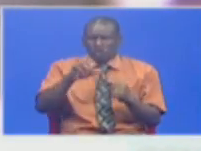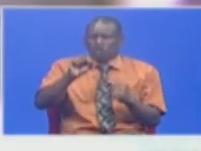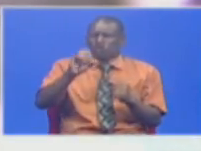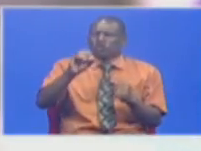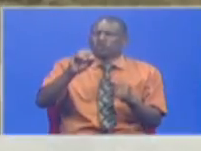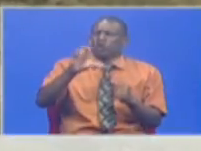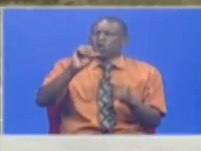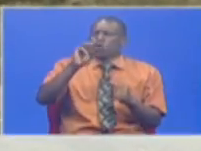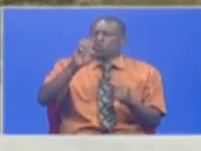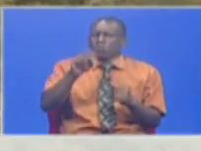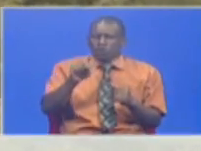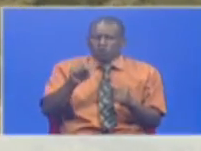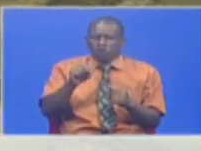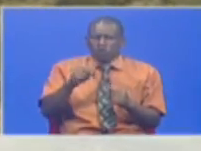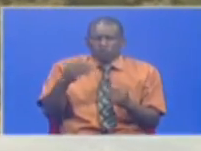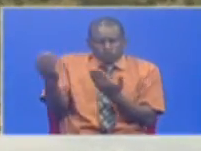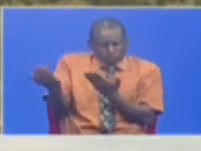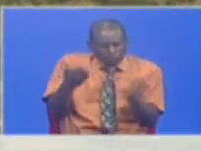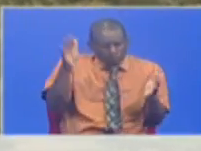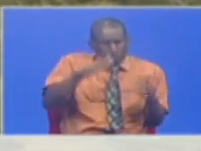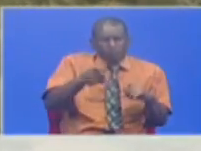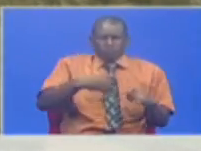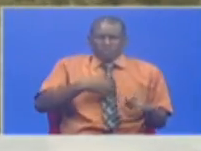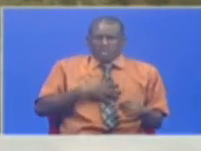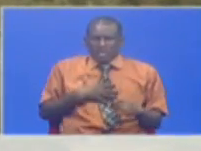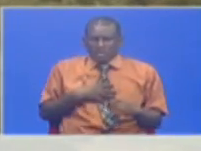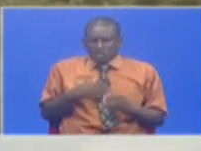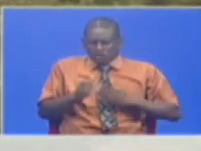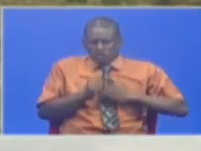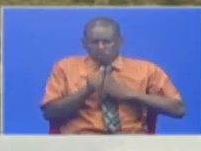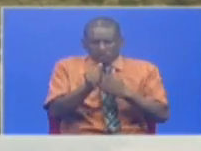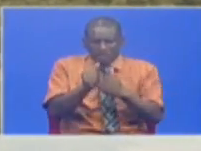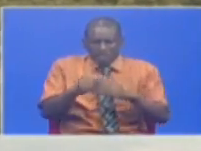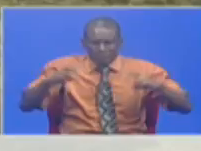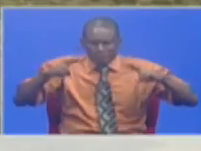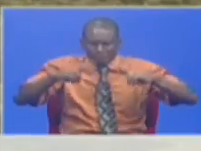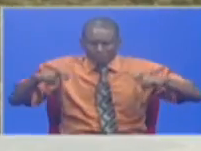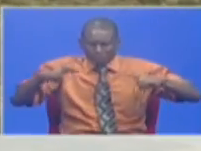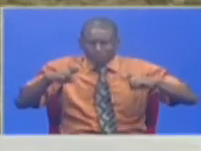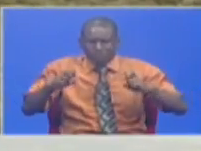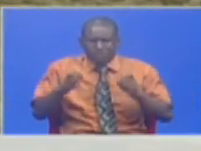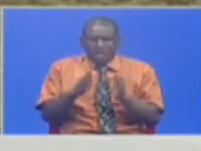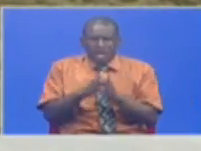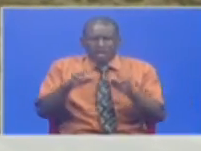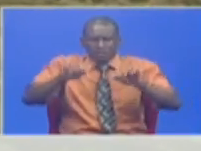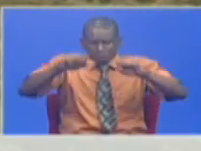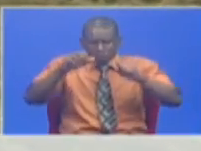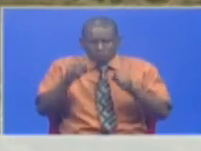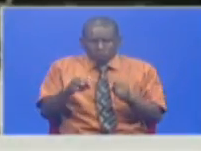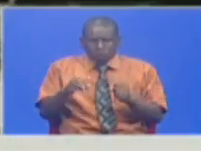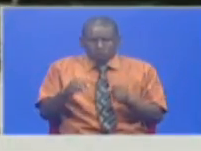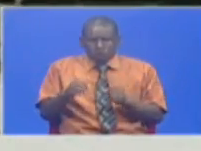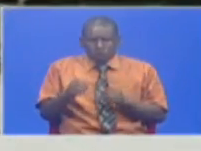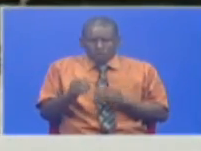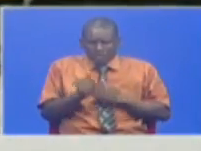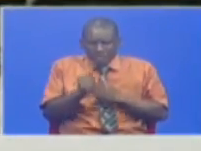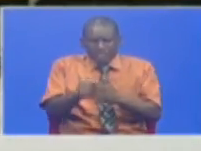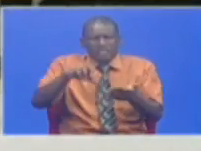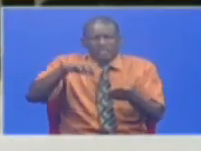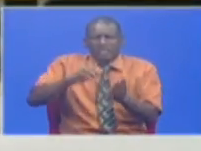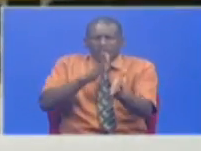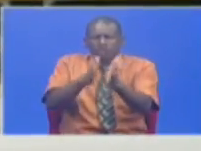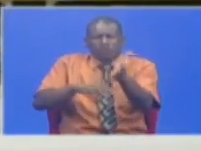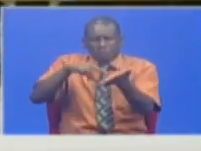engineer, was recalled from retirement to spearhead a feasibility study and possibly lead the railway project. At the